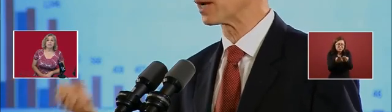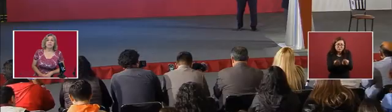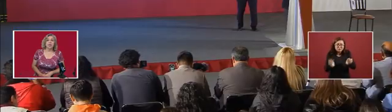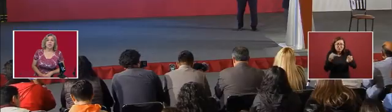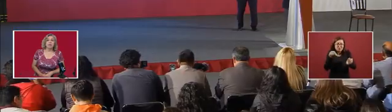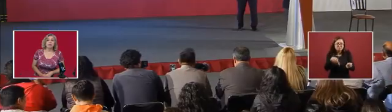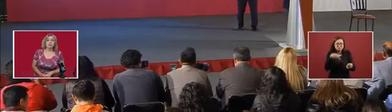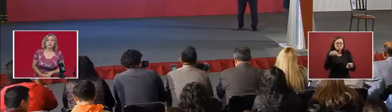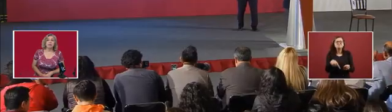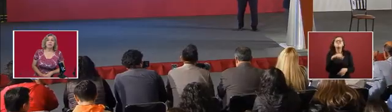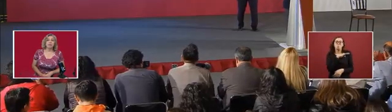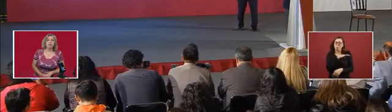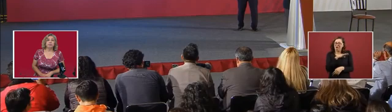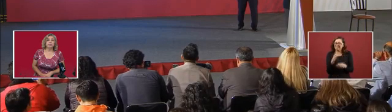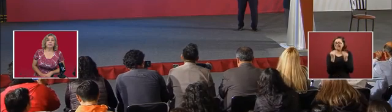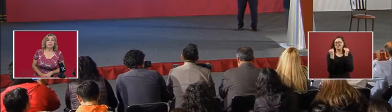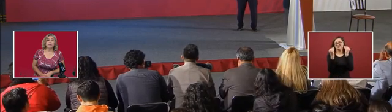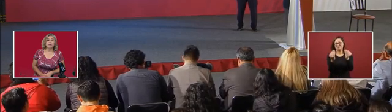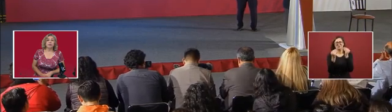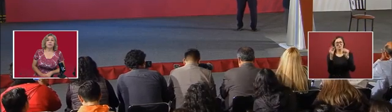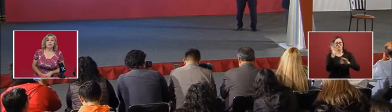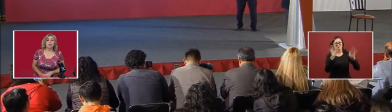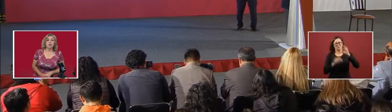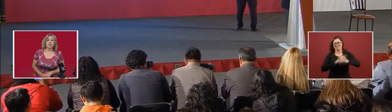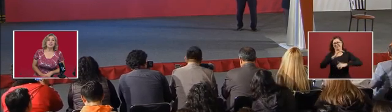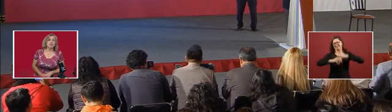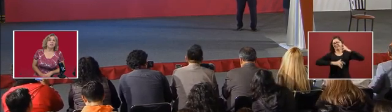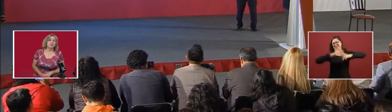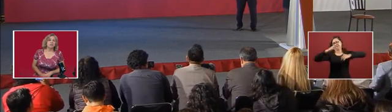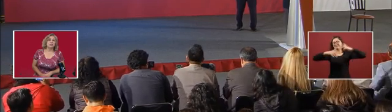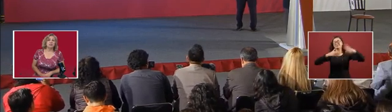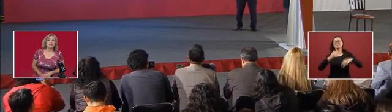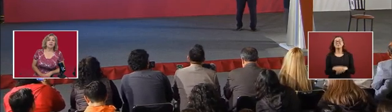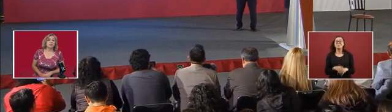tires are terrible. And then also